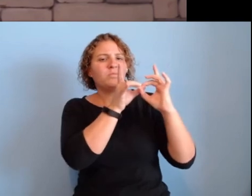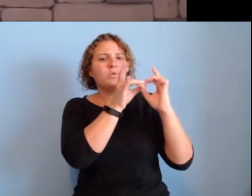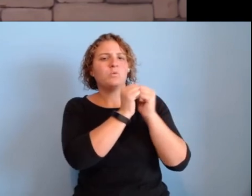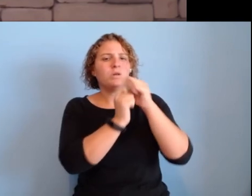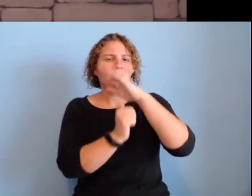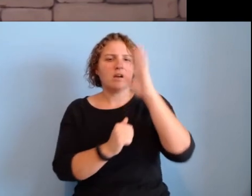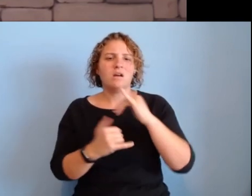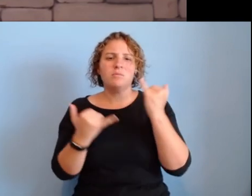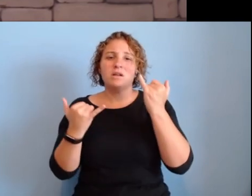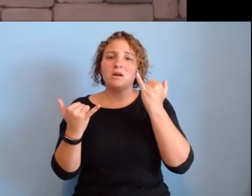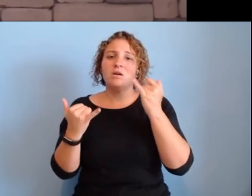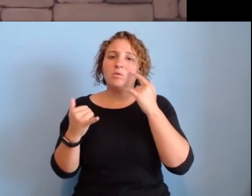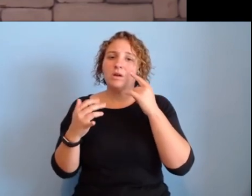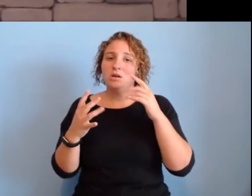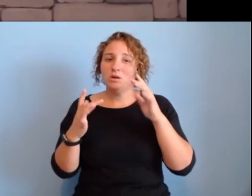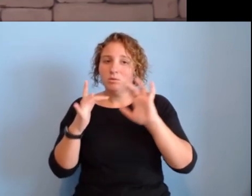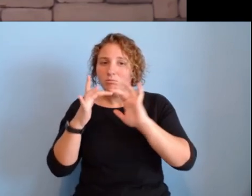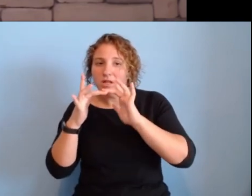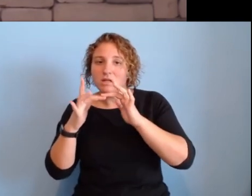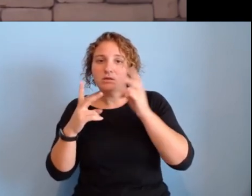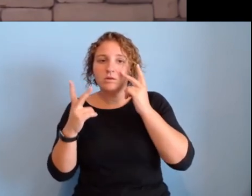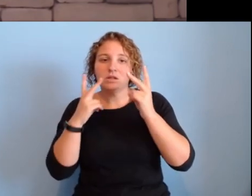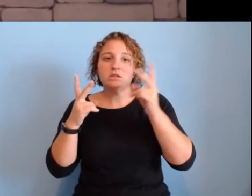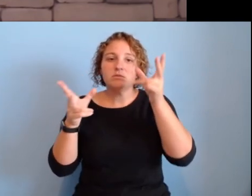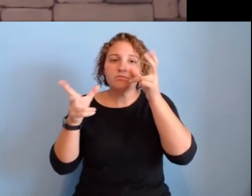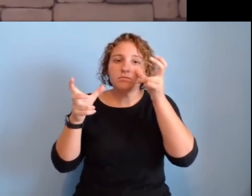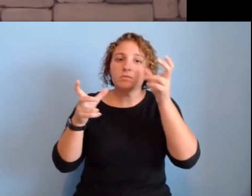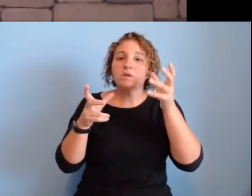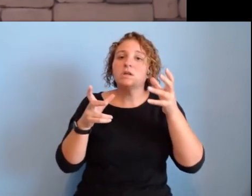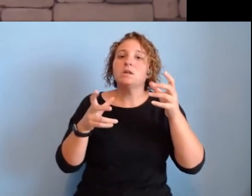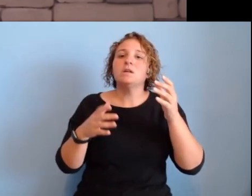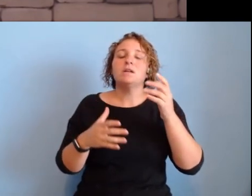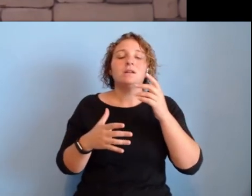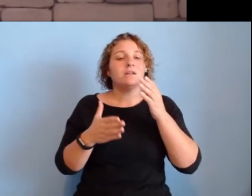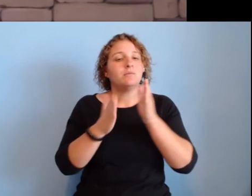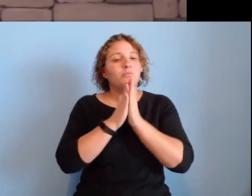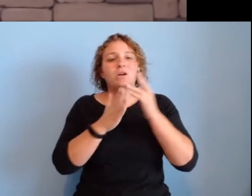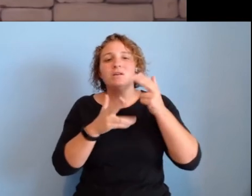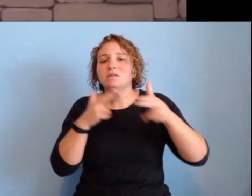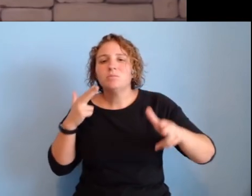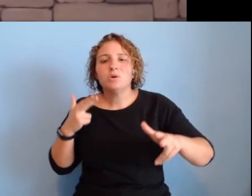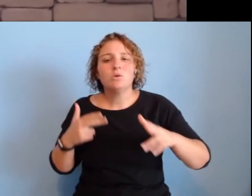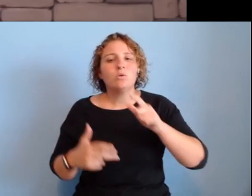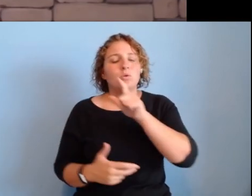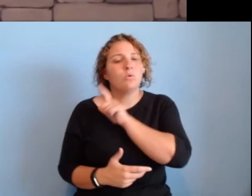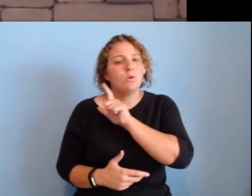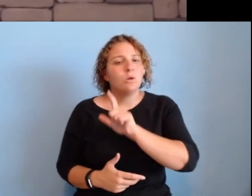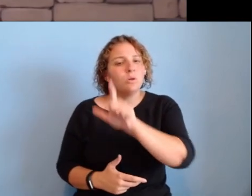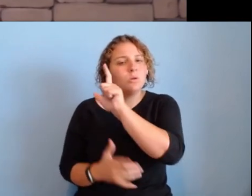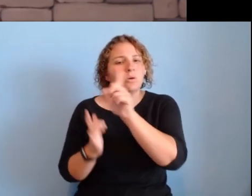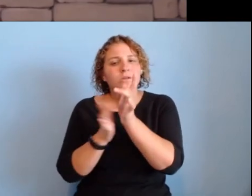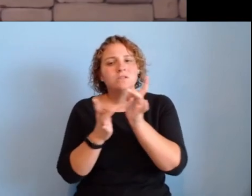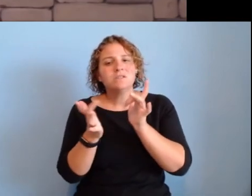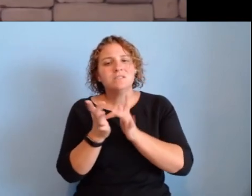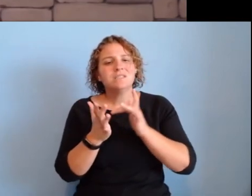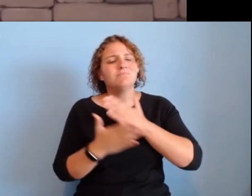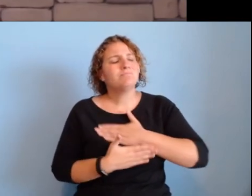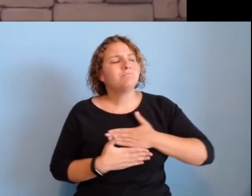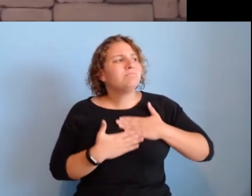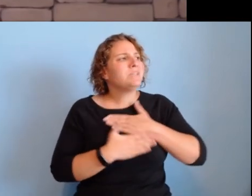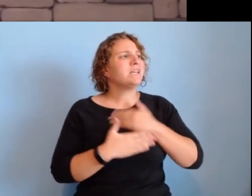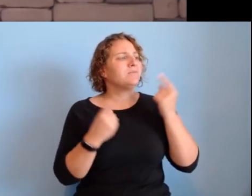if you're out there and you're listening on live stream, the prayer is very simple. Lord Jesus, please forgive my sin. I trust you as my savior. I